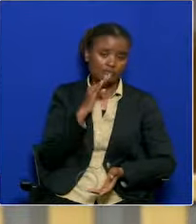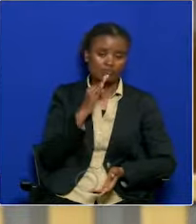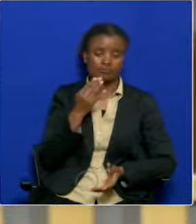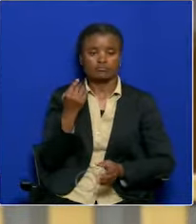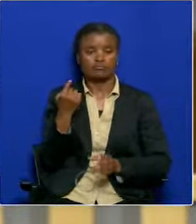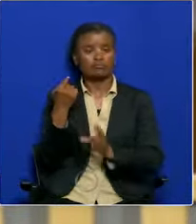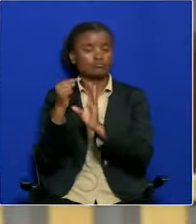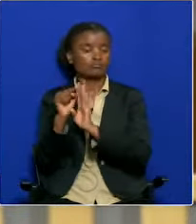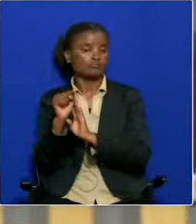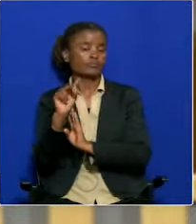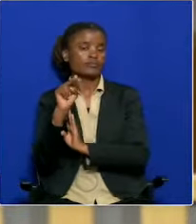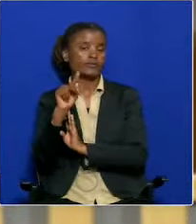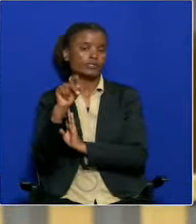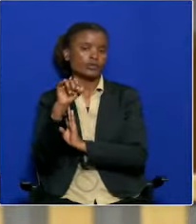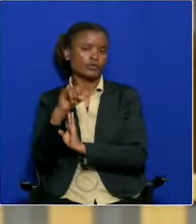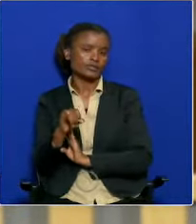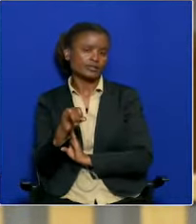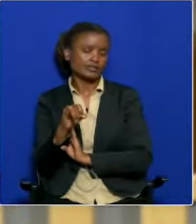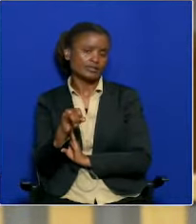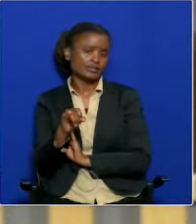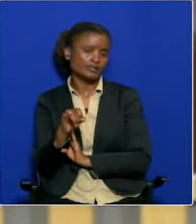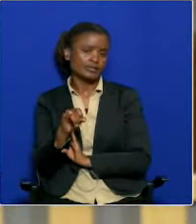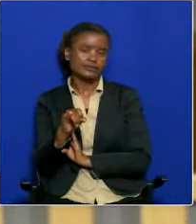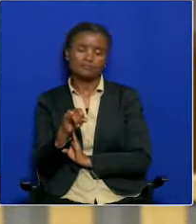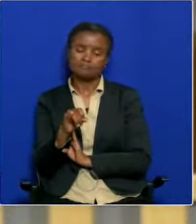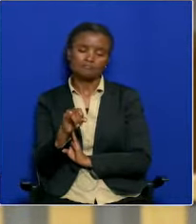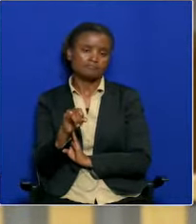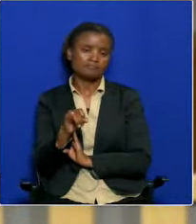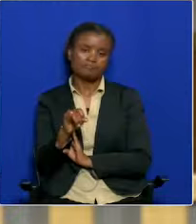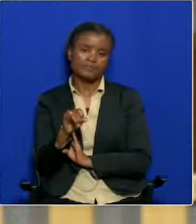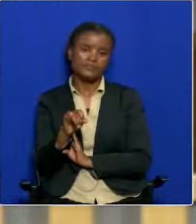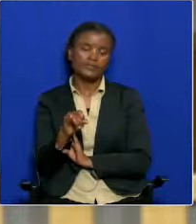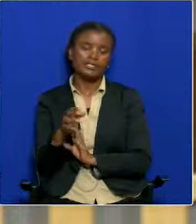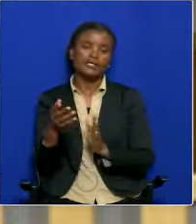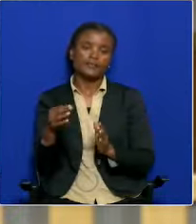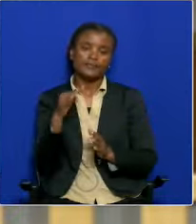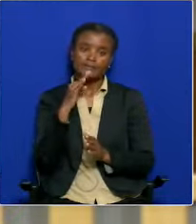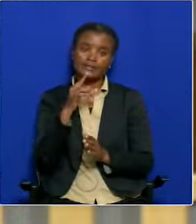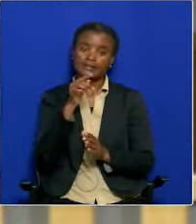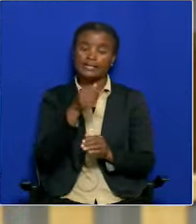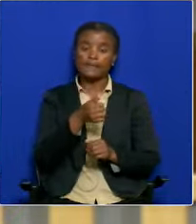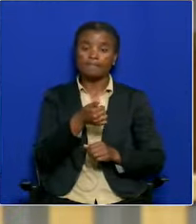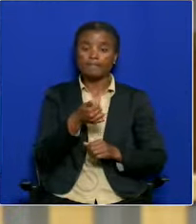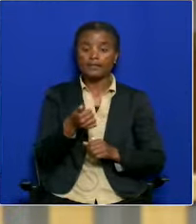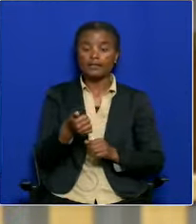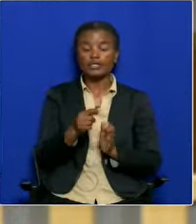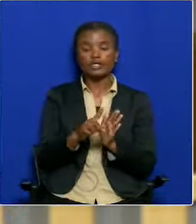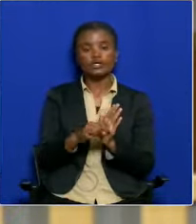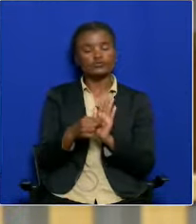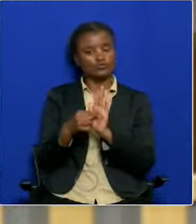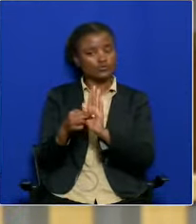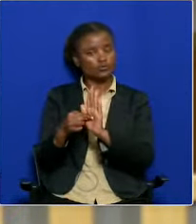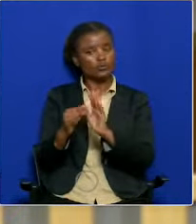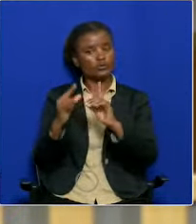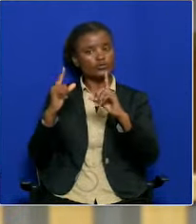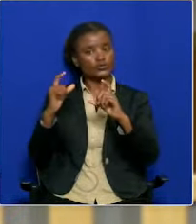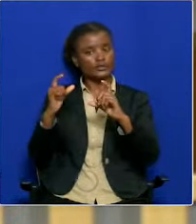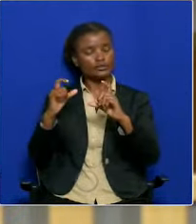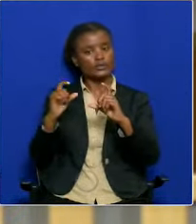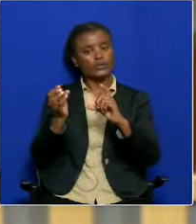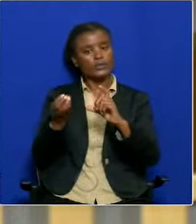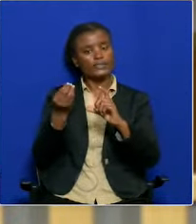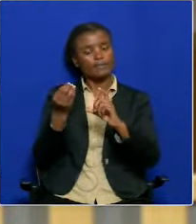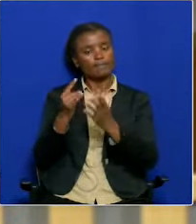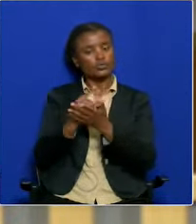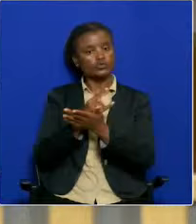do anything about it. So he comes back, he shows you the screenshots, he reports,